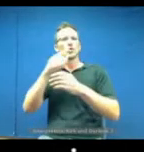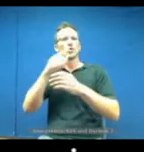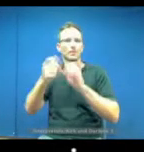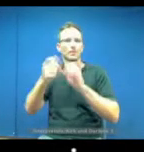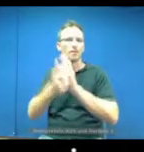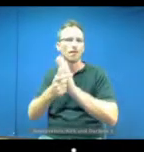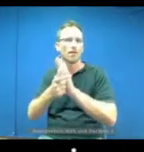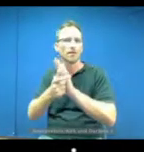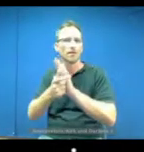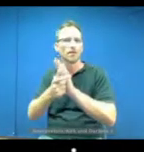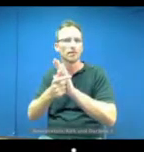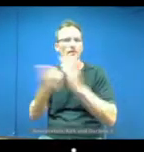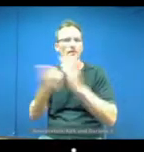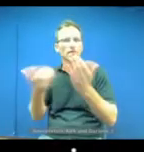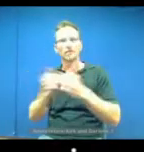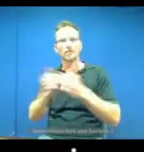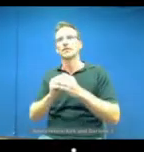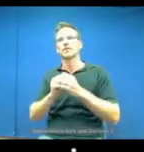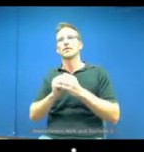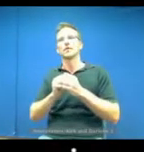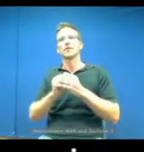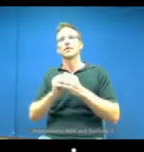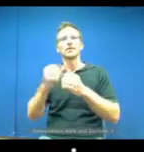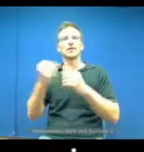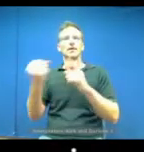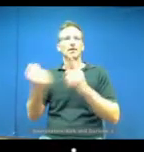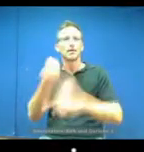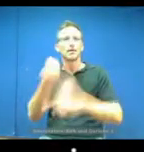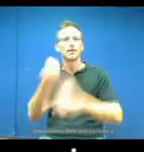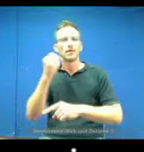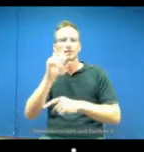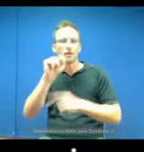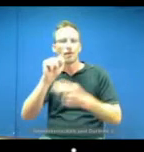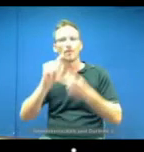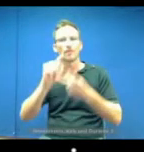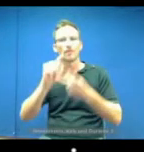of the law, such as harassment, assault, murder, theft.